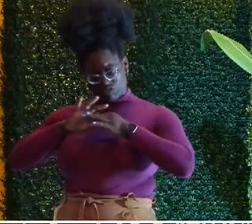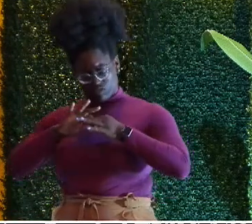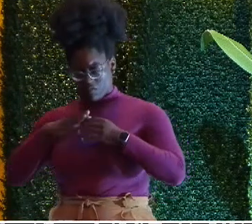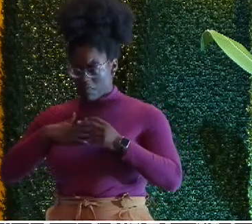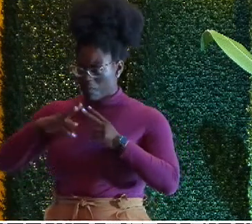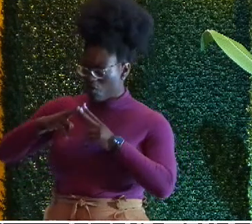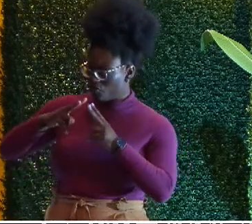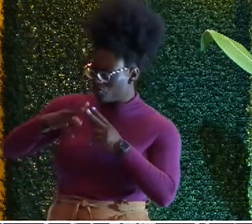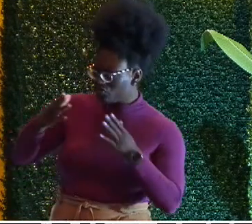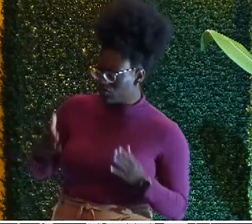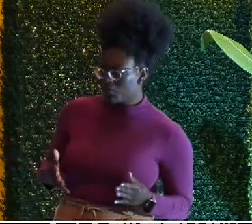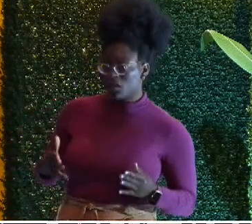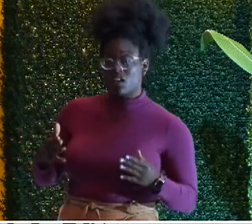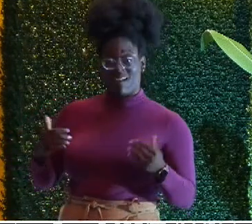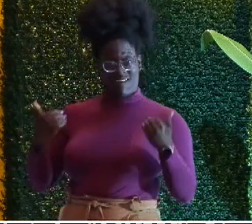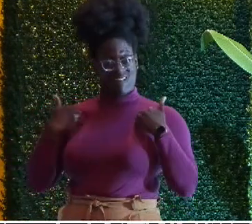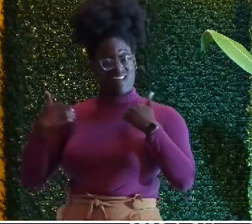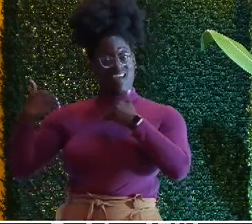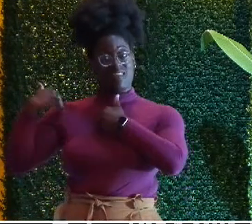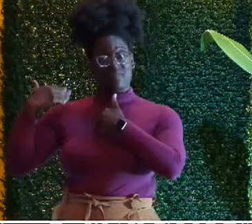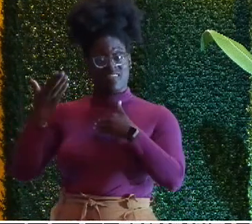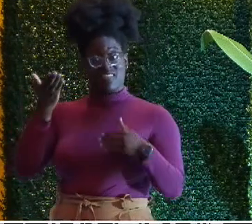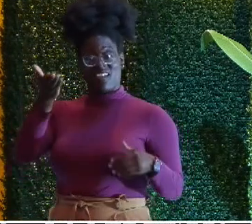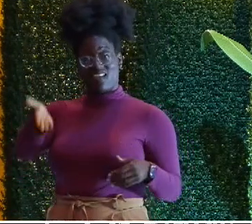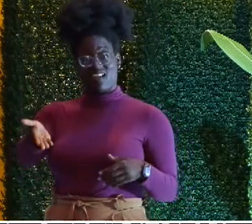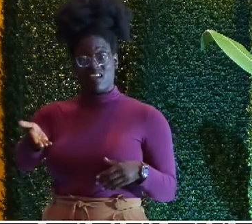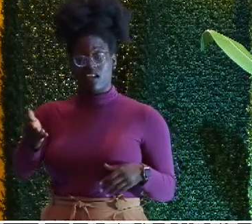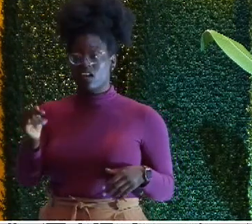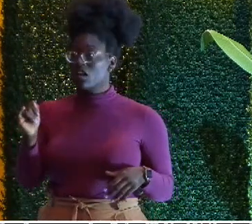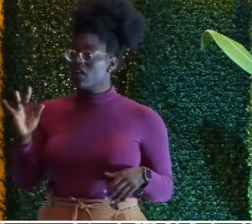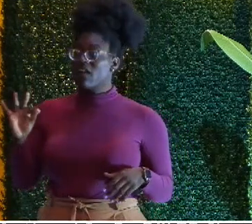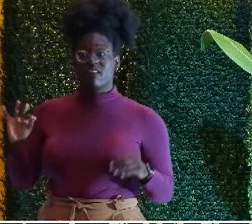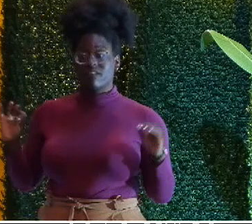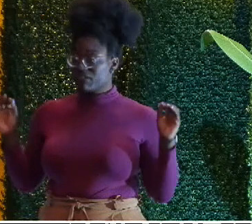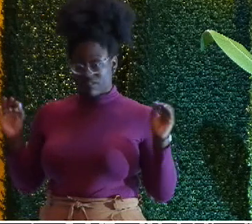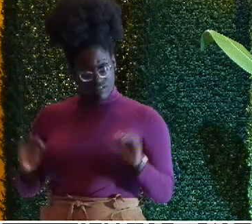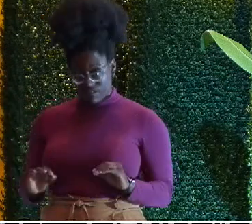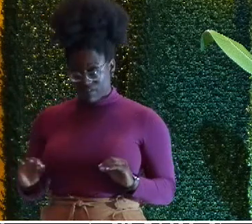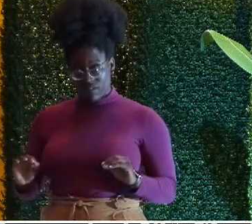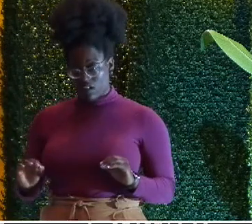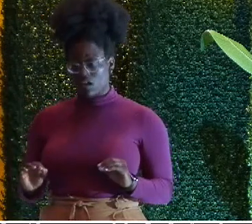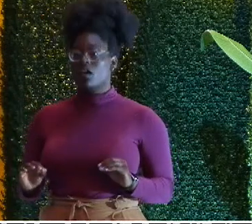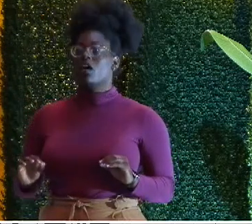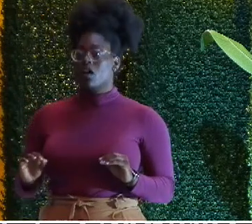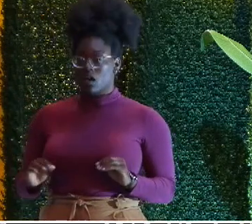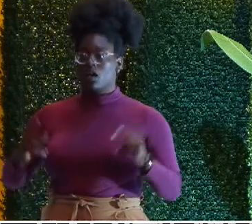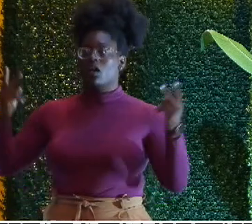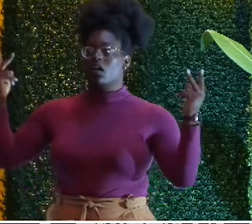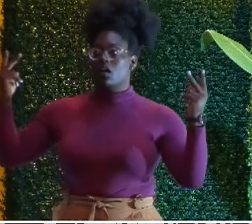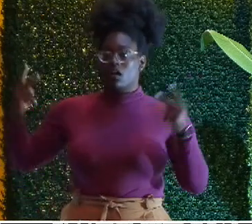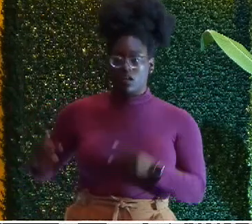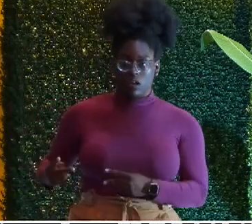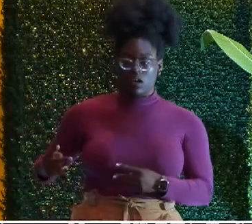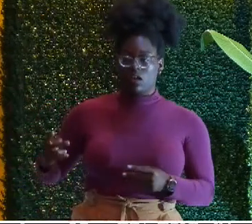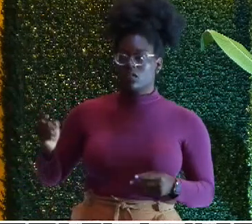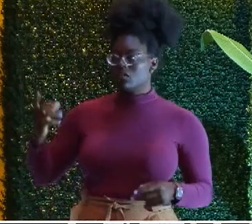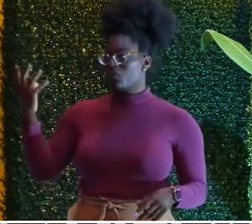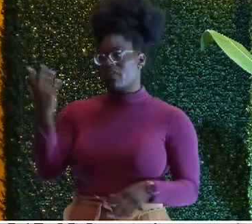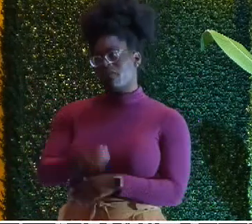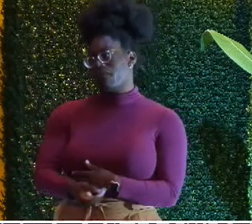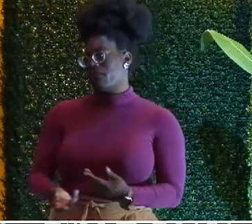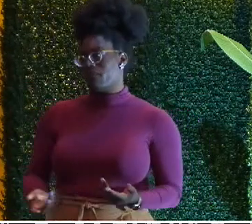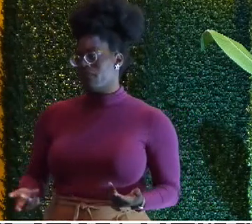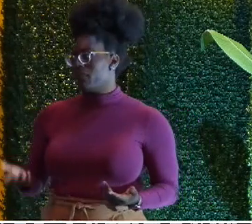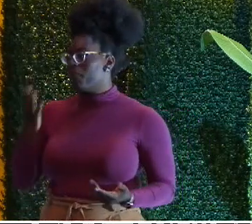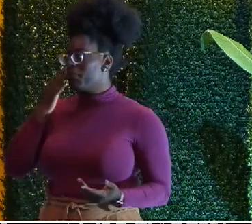there accountability? And if there's not, you need to head the other direction. It's going to be a